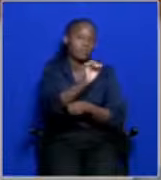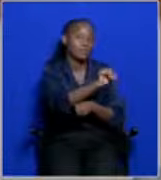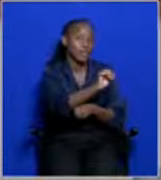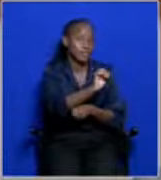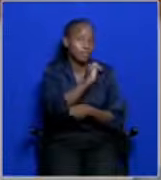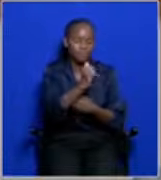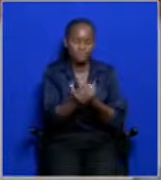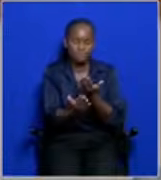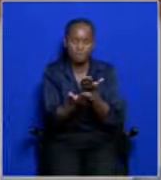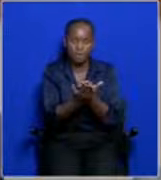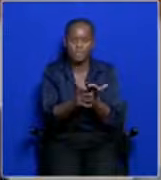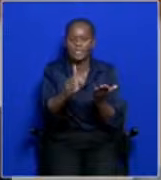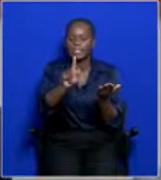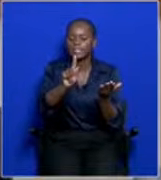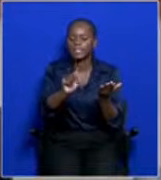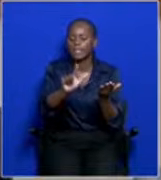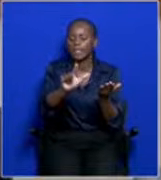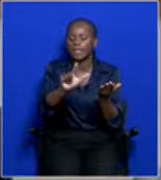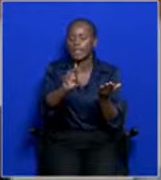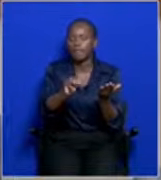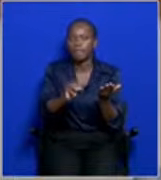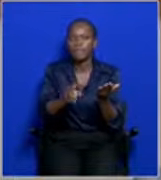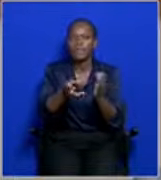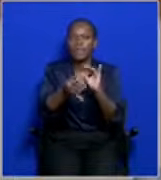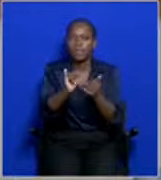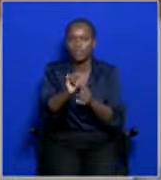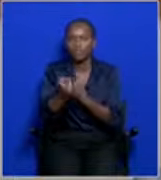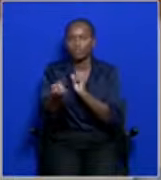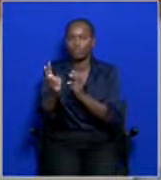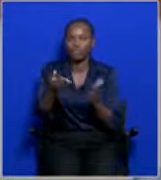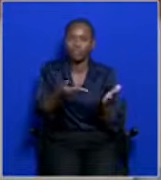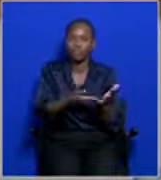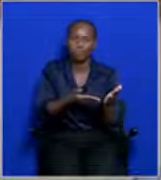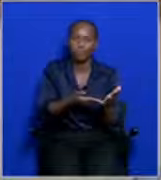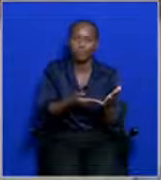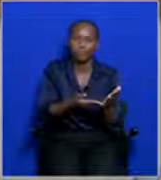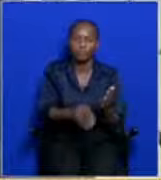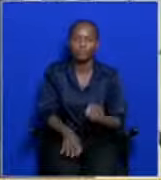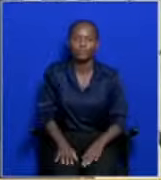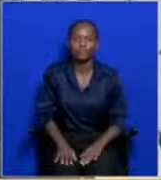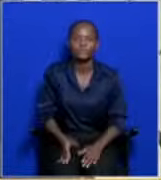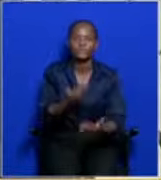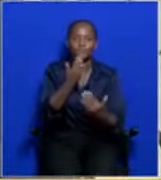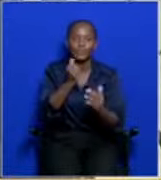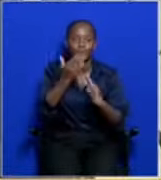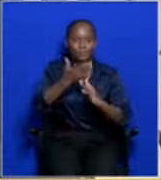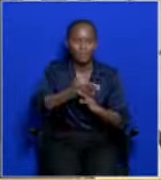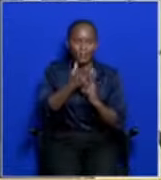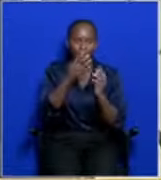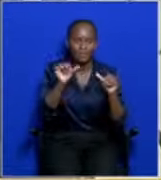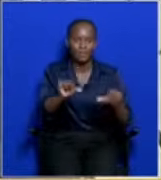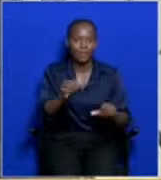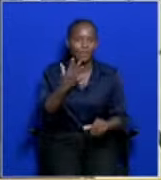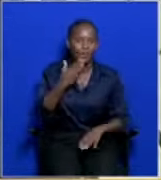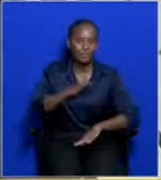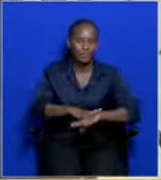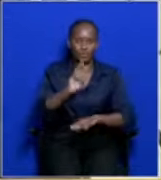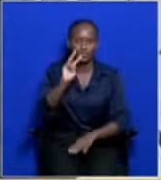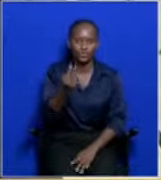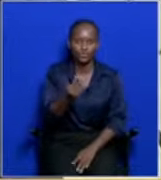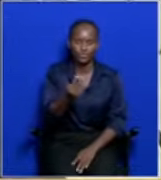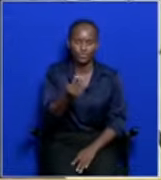Yes. Let us adjourn you. and resume at 2 p.m. Let's adjourn. Thank you, Chair.